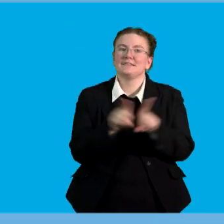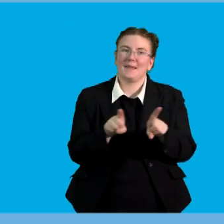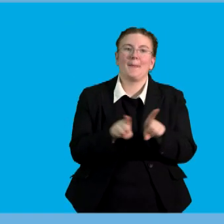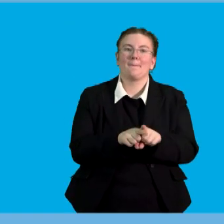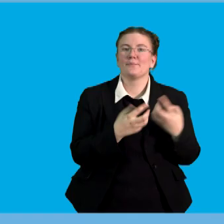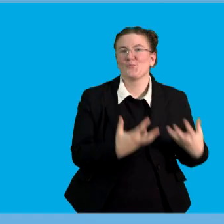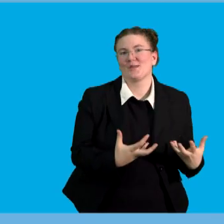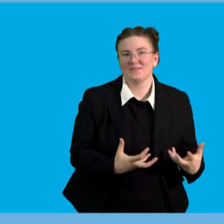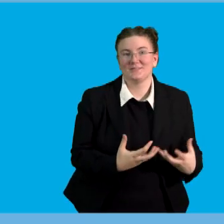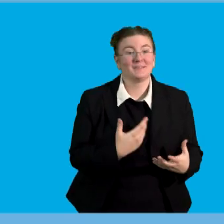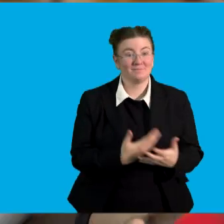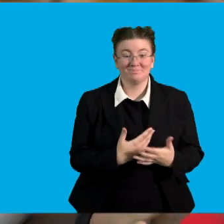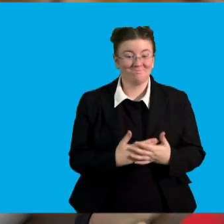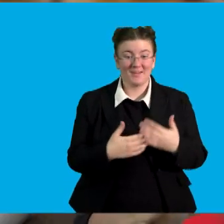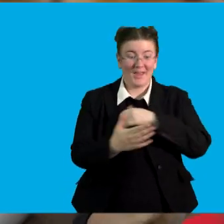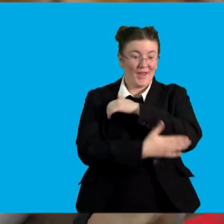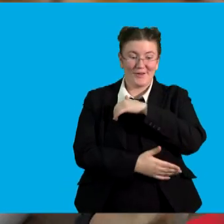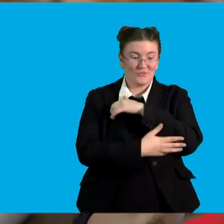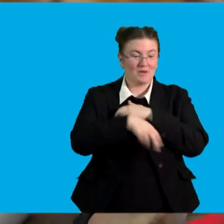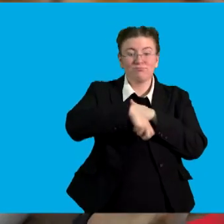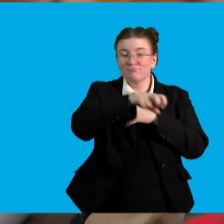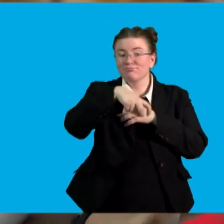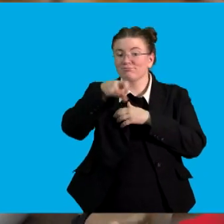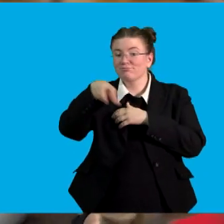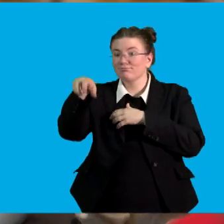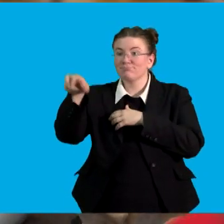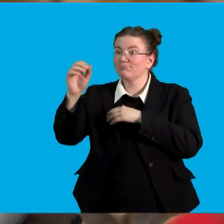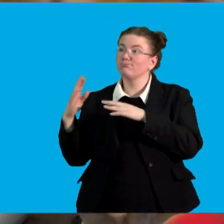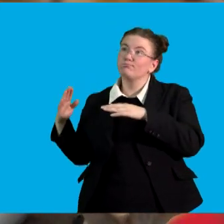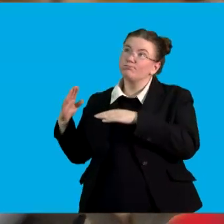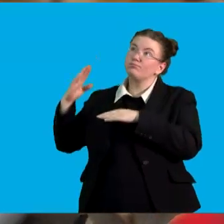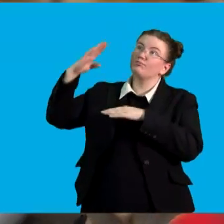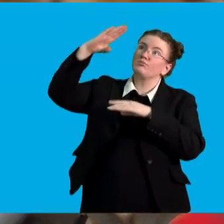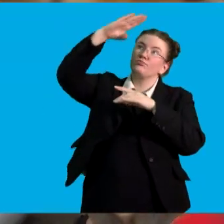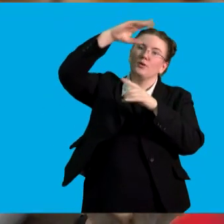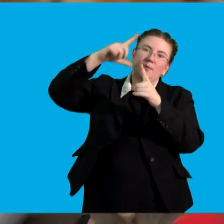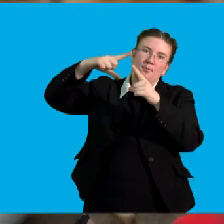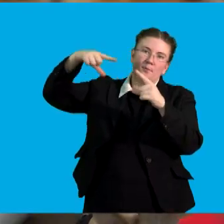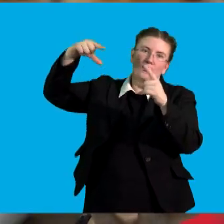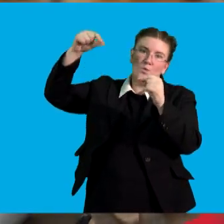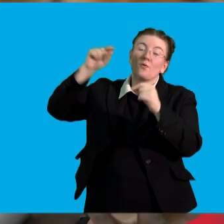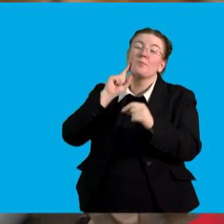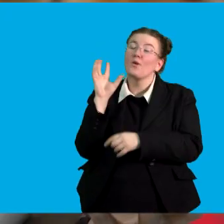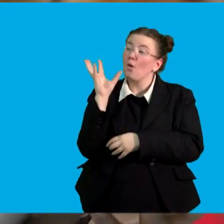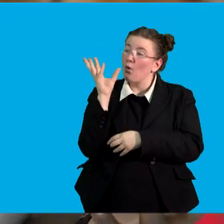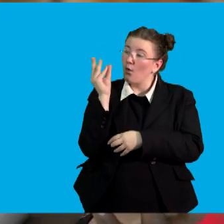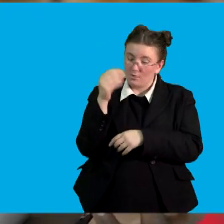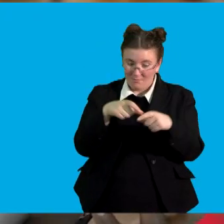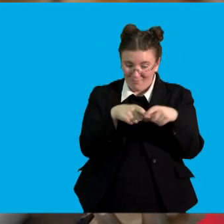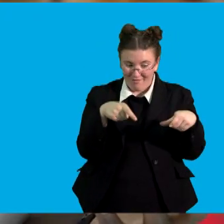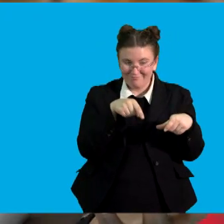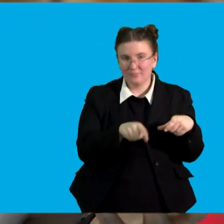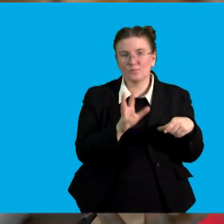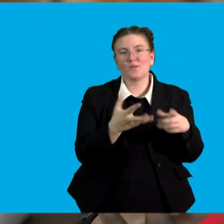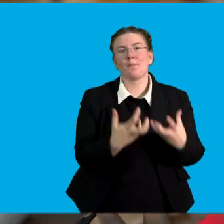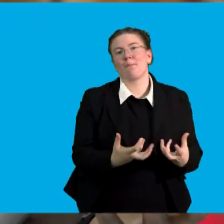can take the very same gold bar and move across the country, or even go to as far as the moon. Then that gold bar will still contain the